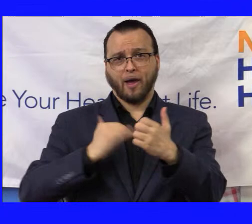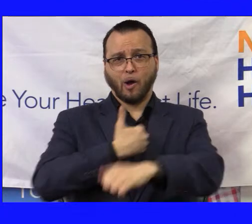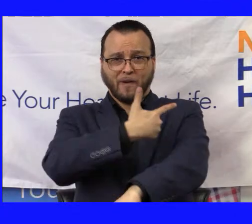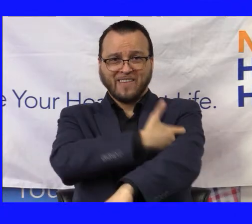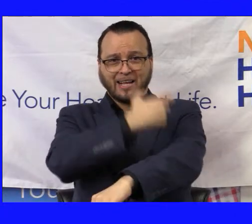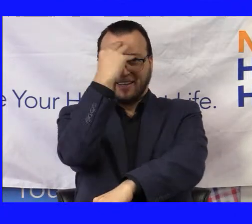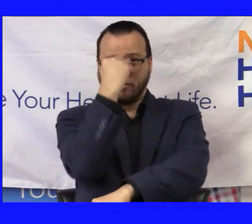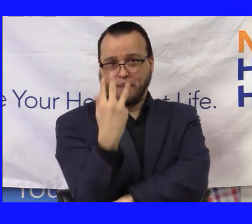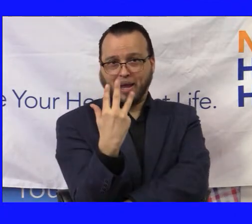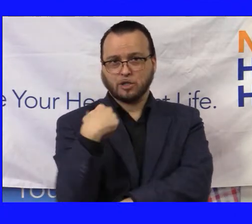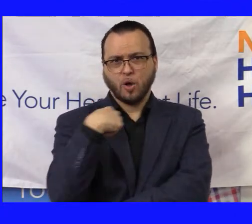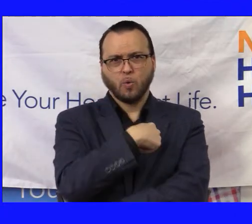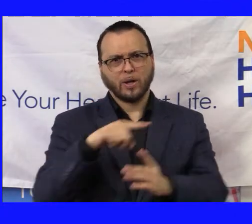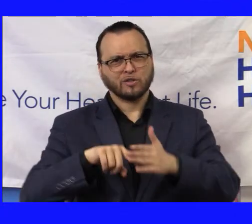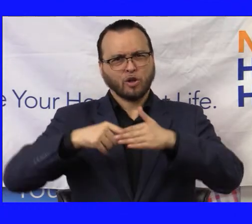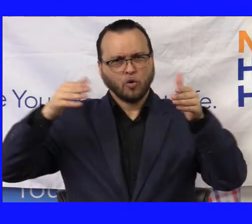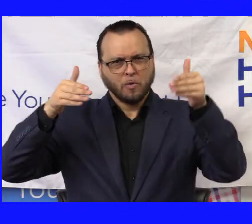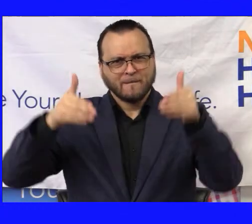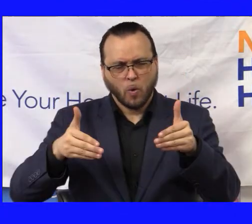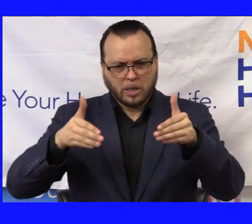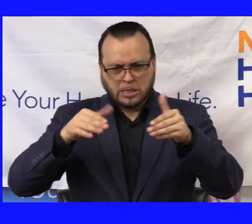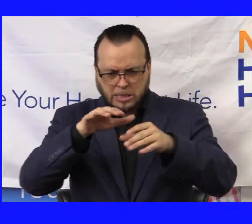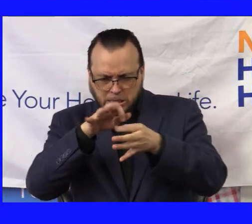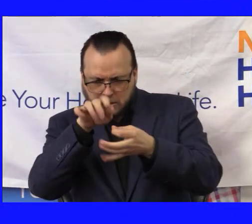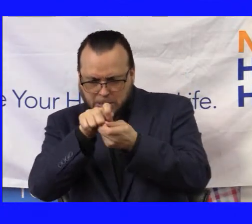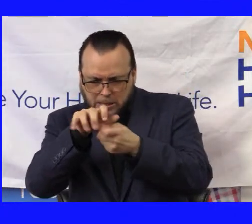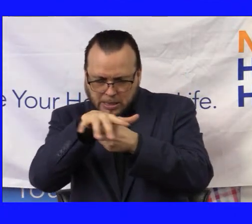so that we can start to focus where appropriate.